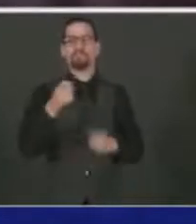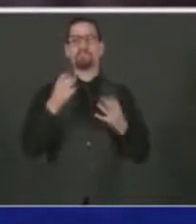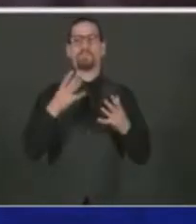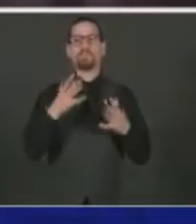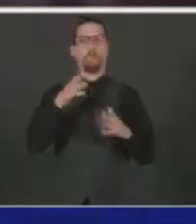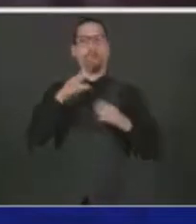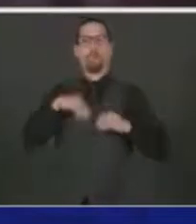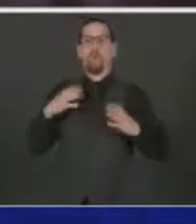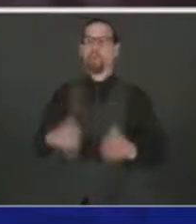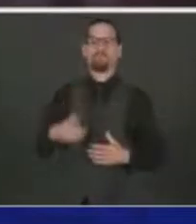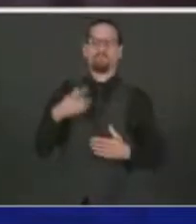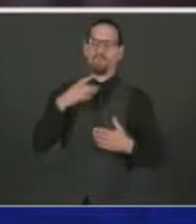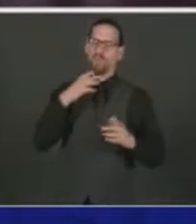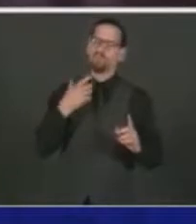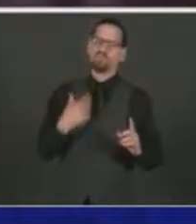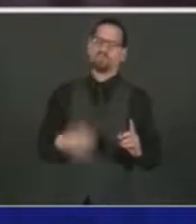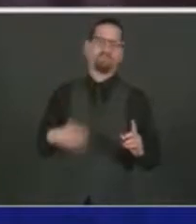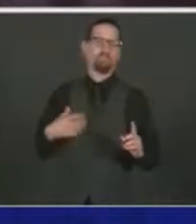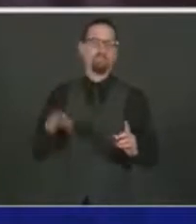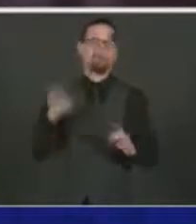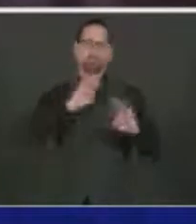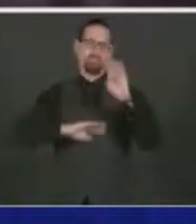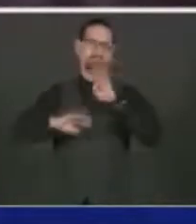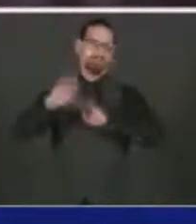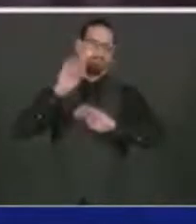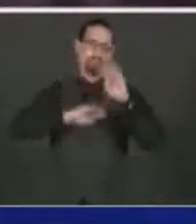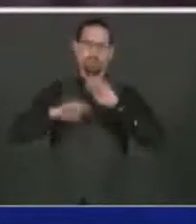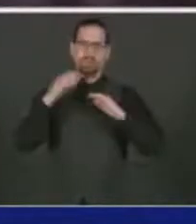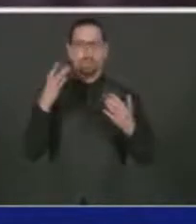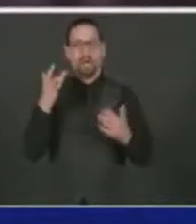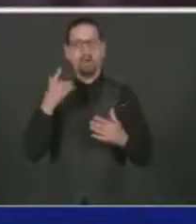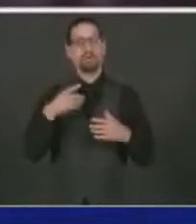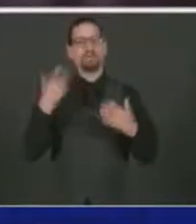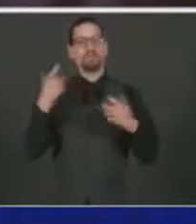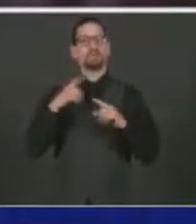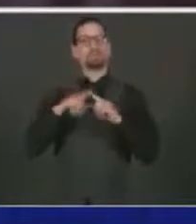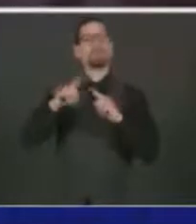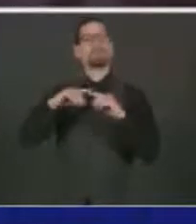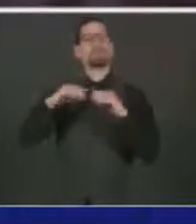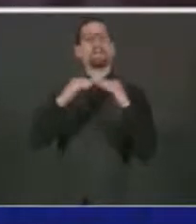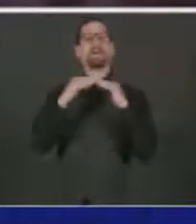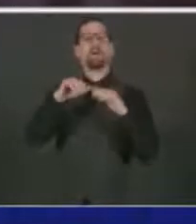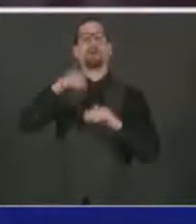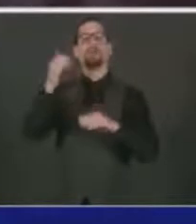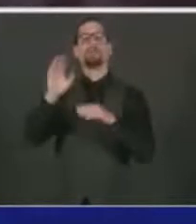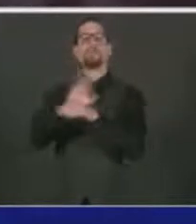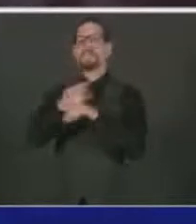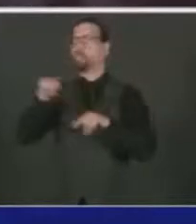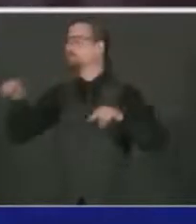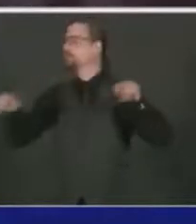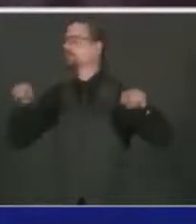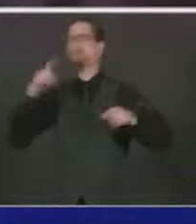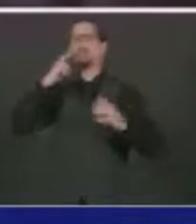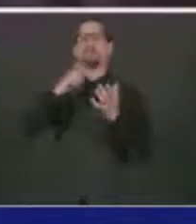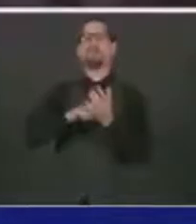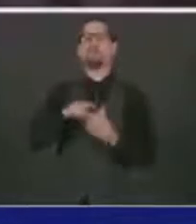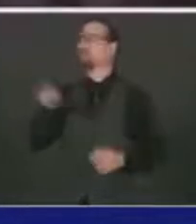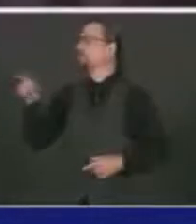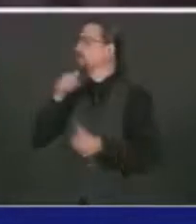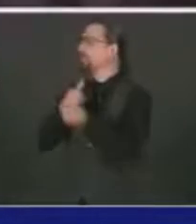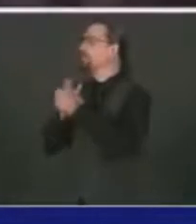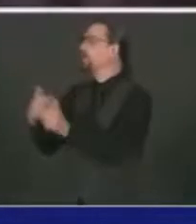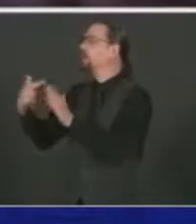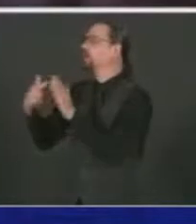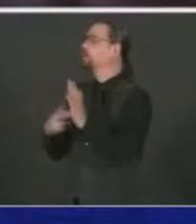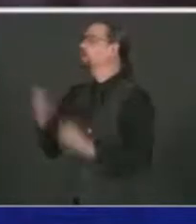frustrated with their colleagues and peers in their industries who aren't following the rules. So if you're a laggard to